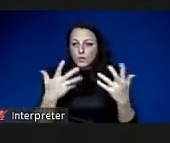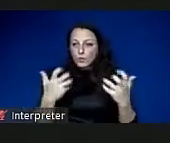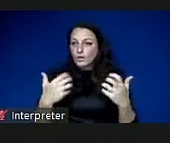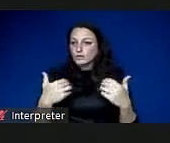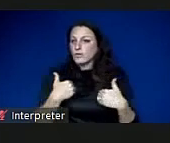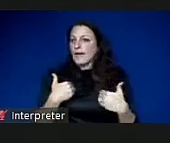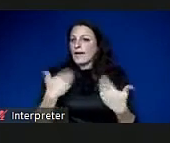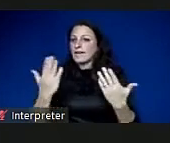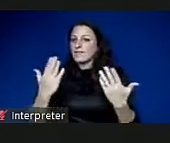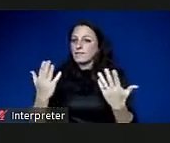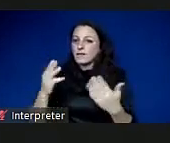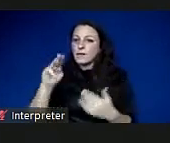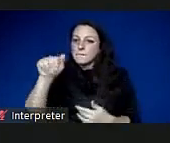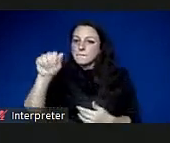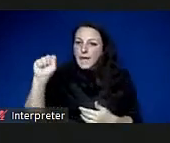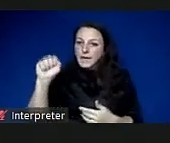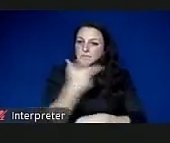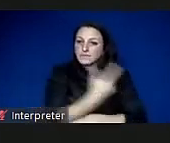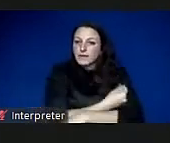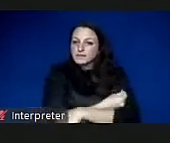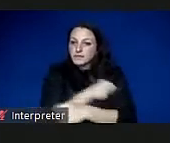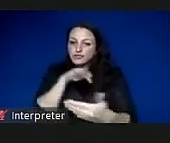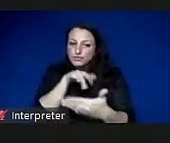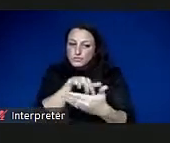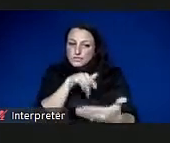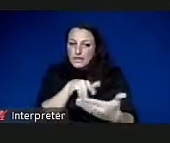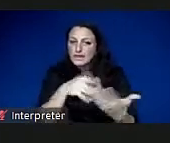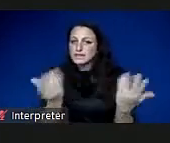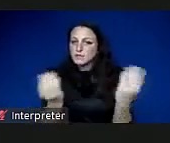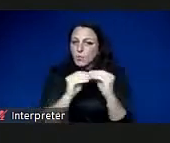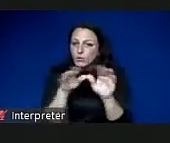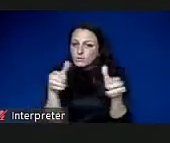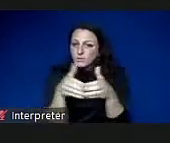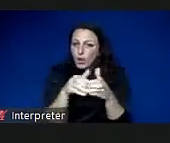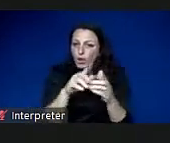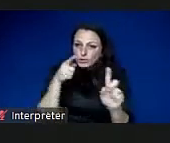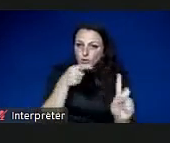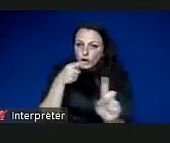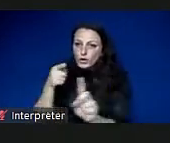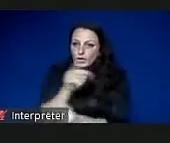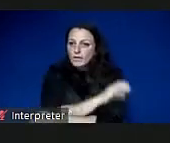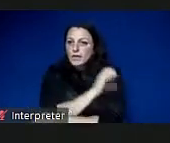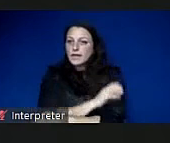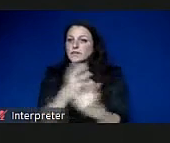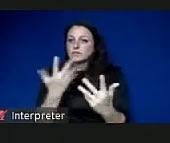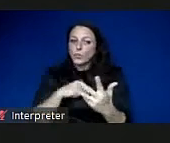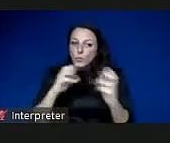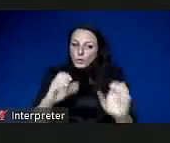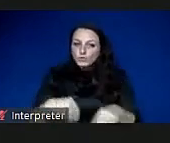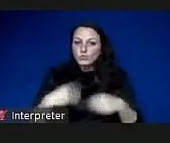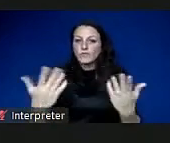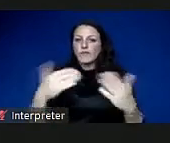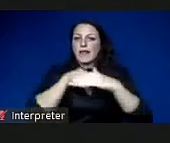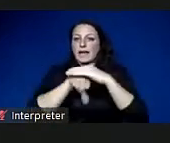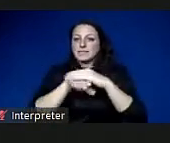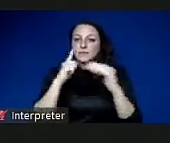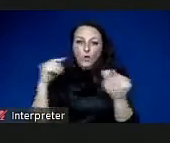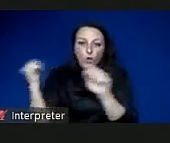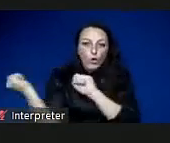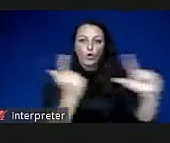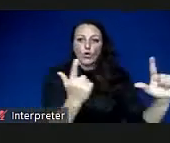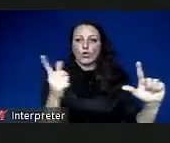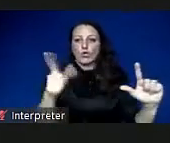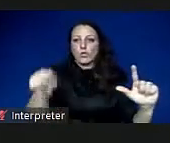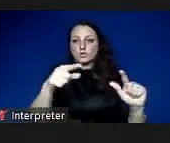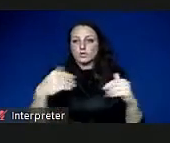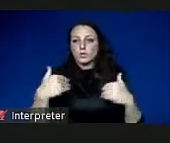do smaller targeted clinics. We need to make sure that everybody has access to this vaccine, and having a third